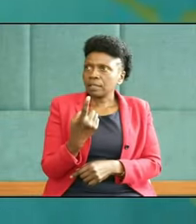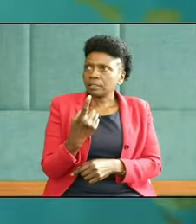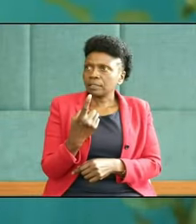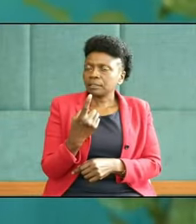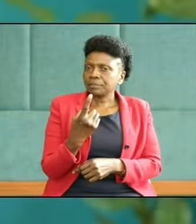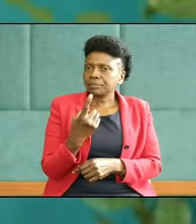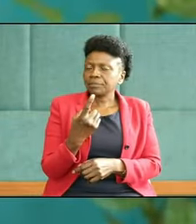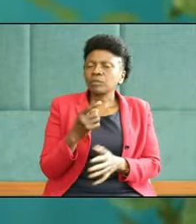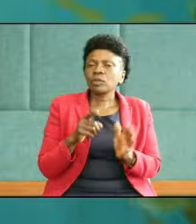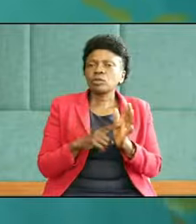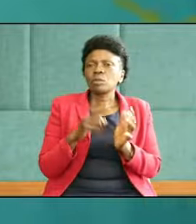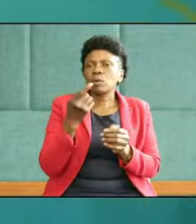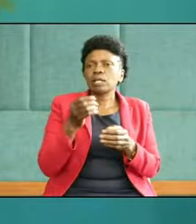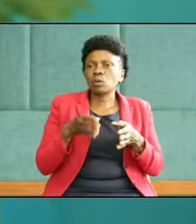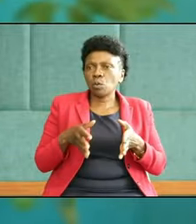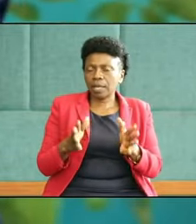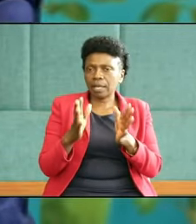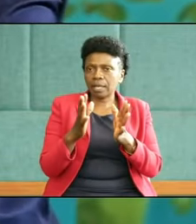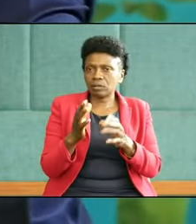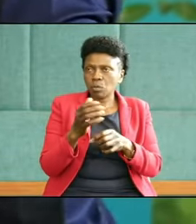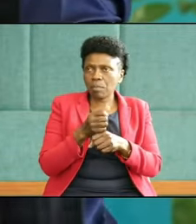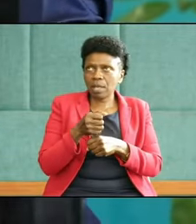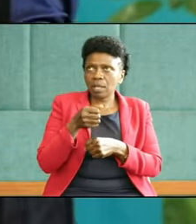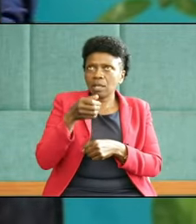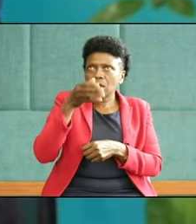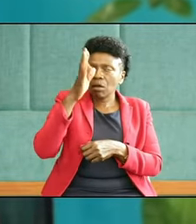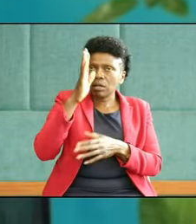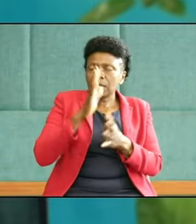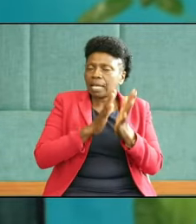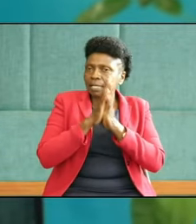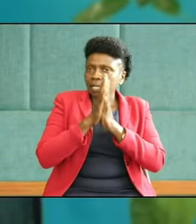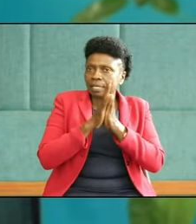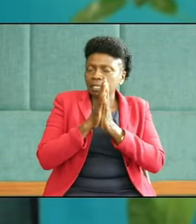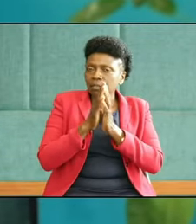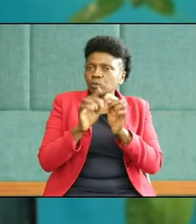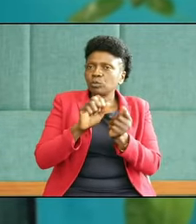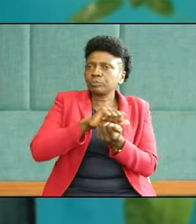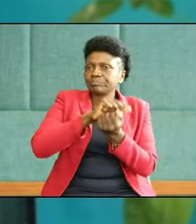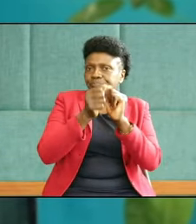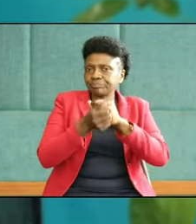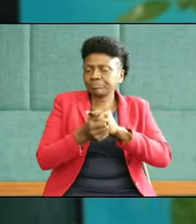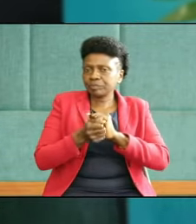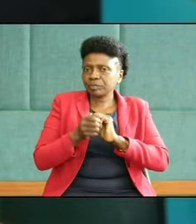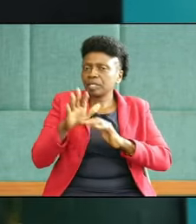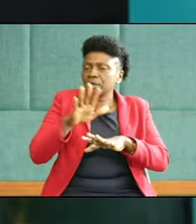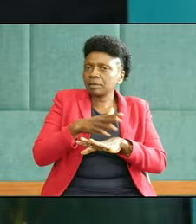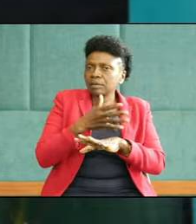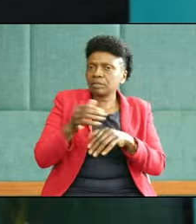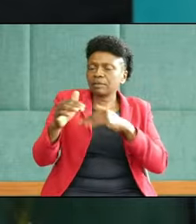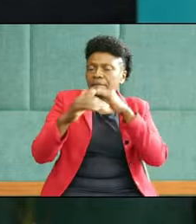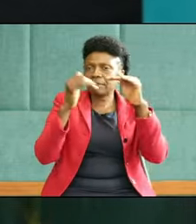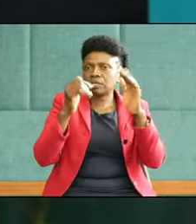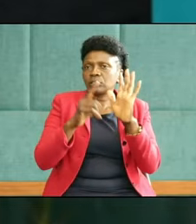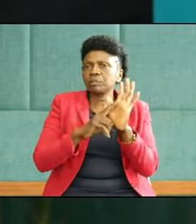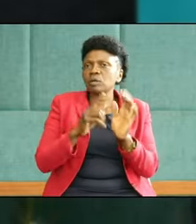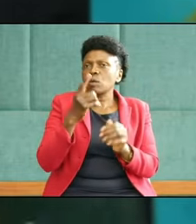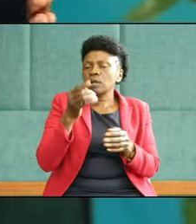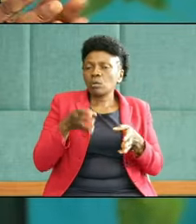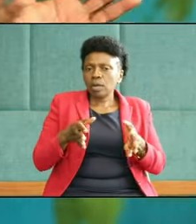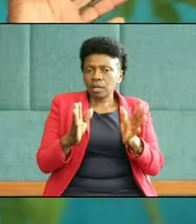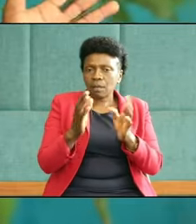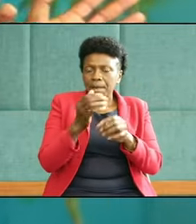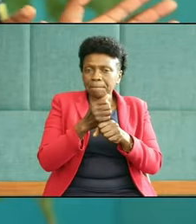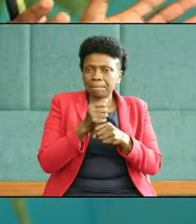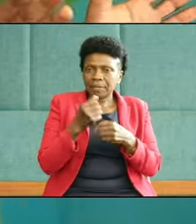God excited. Show me one way to change the melodies of heaven. Show me one way to make the